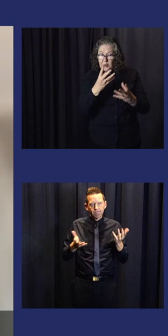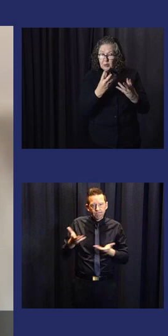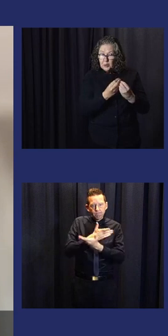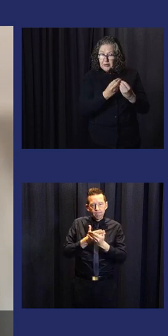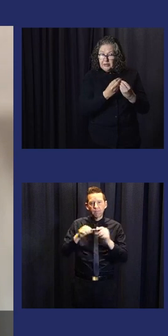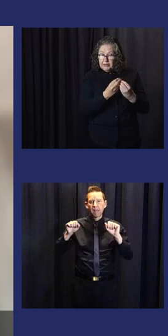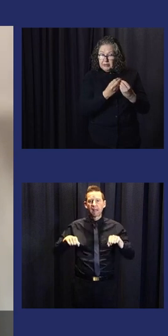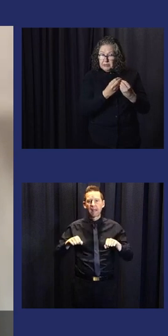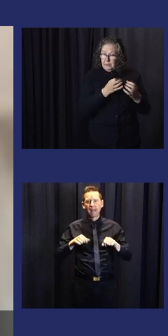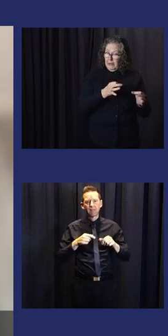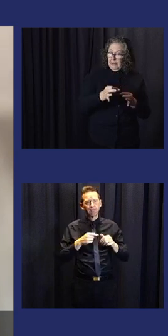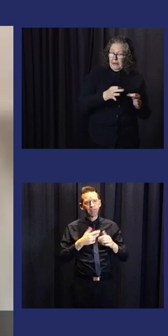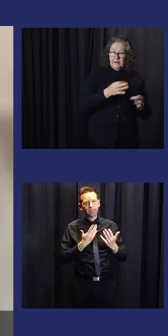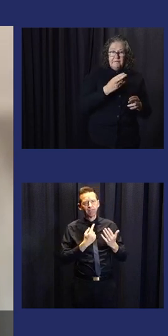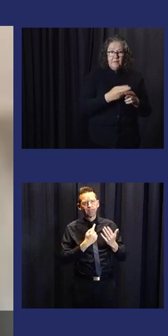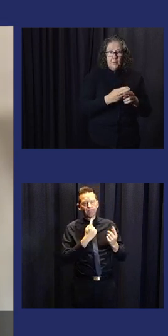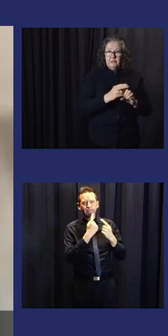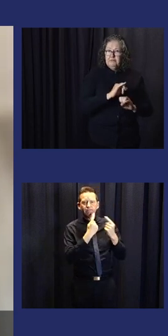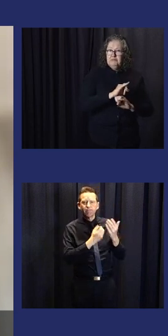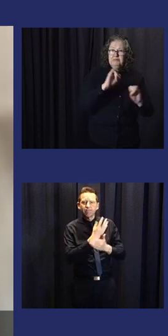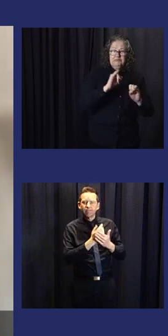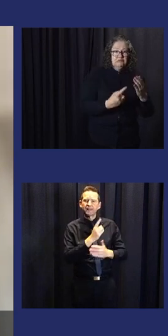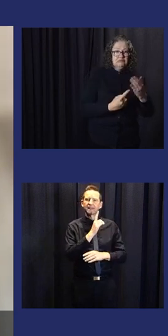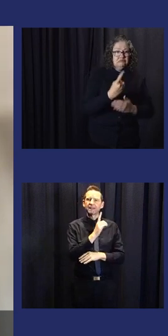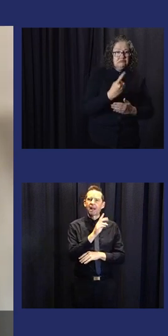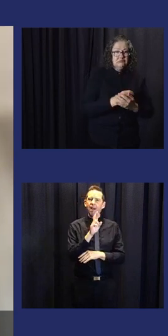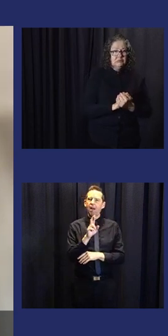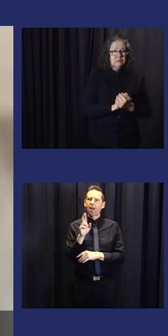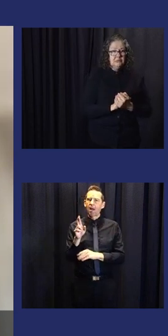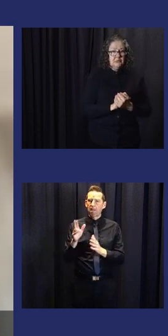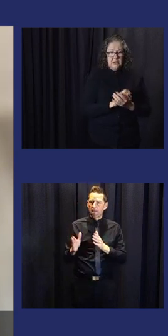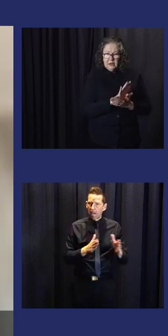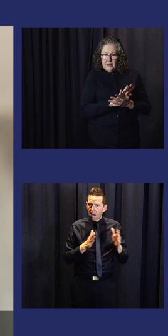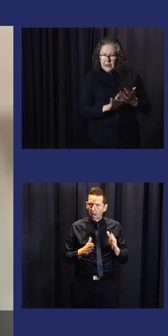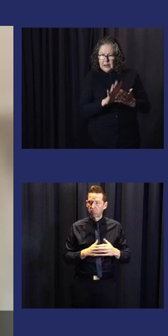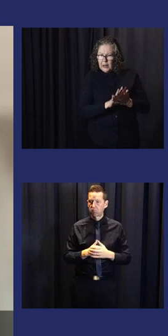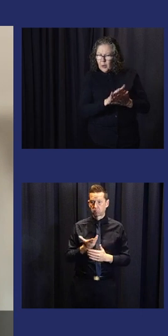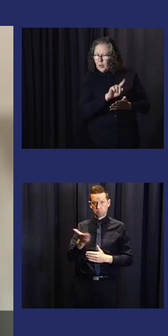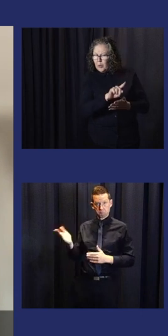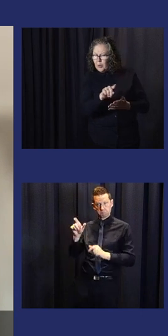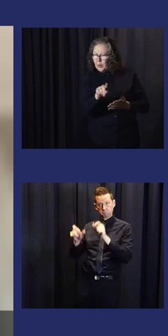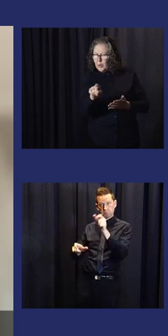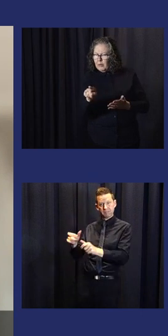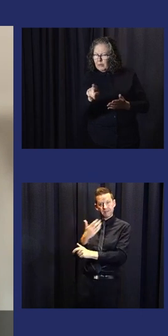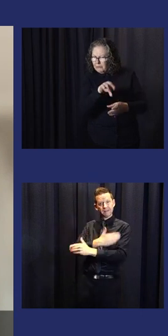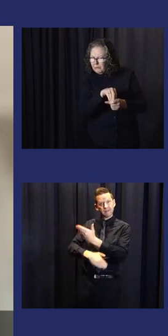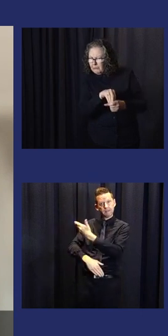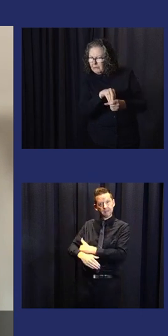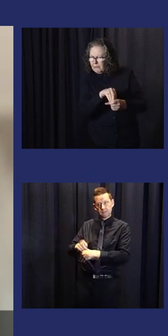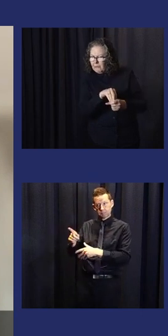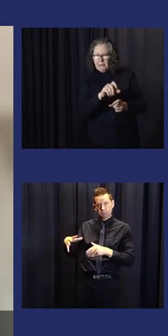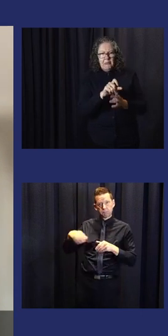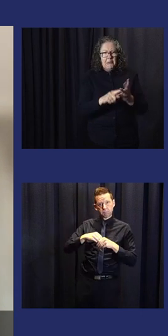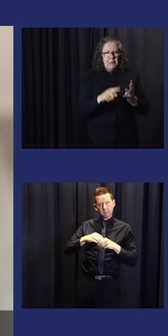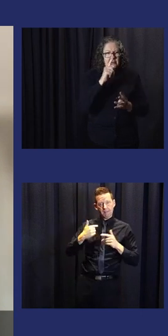risk reduction planning, how people with disabilities have been included in response and